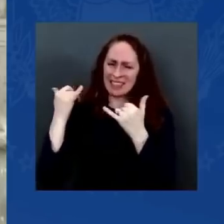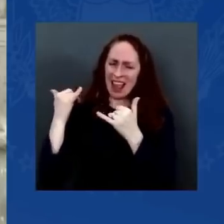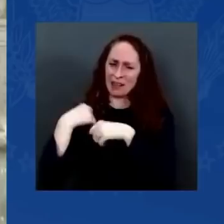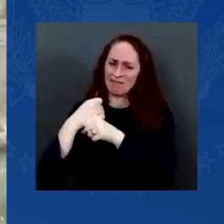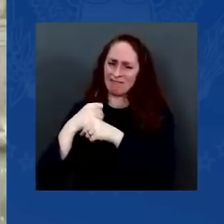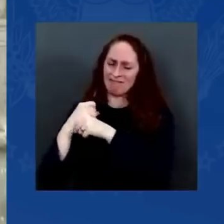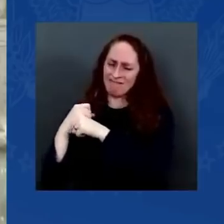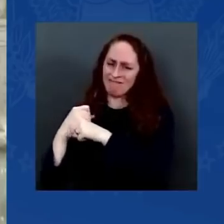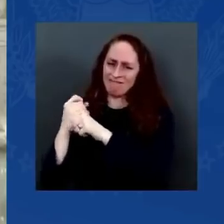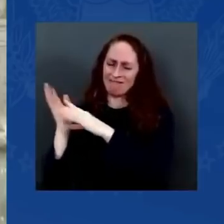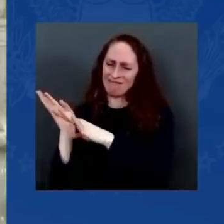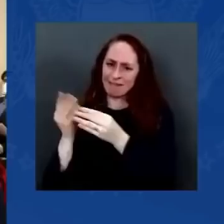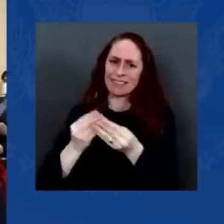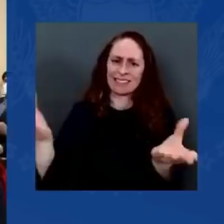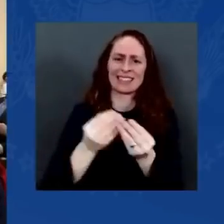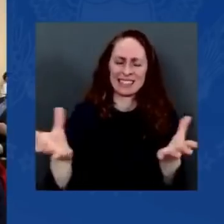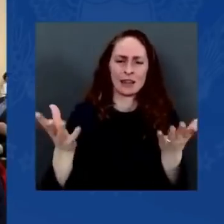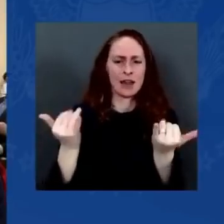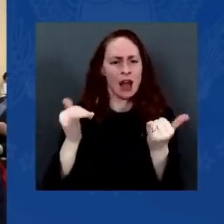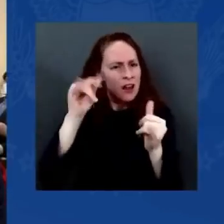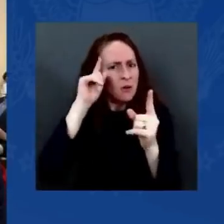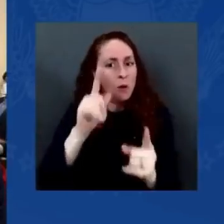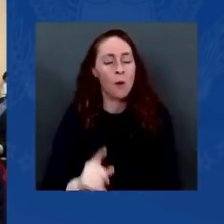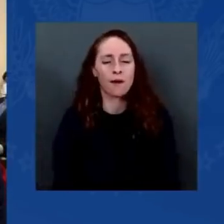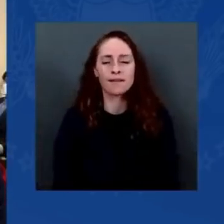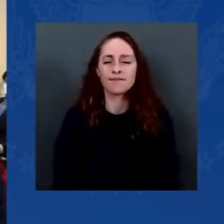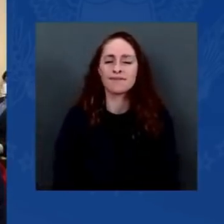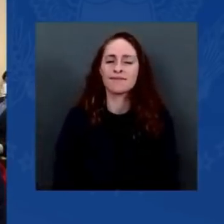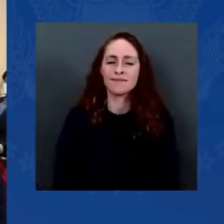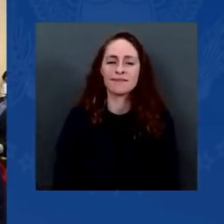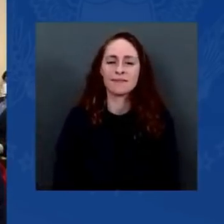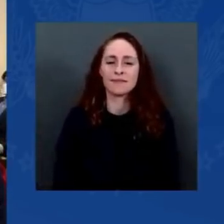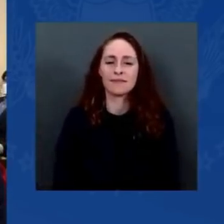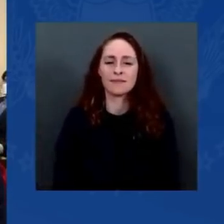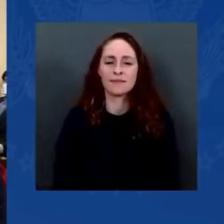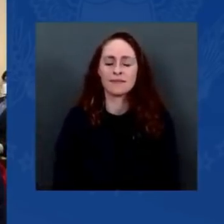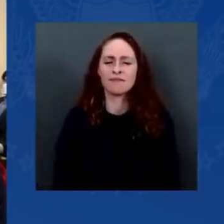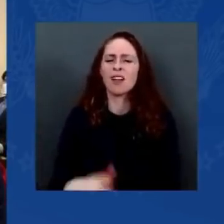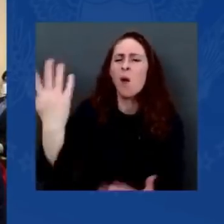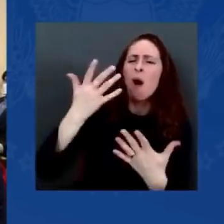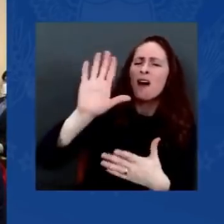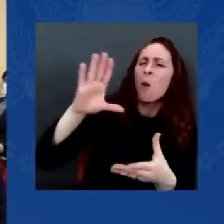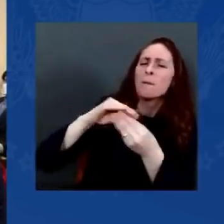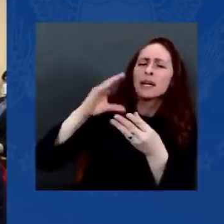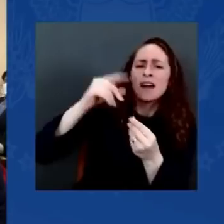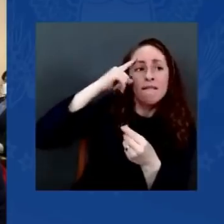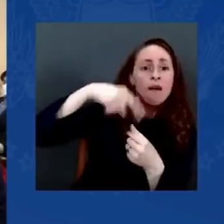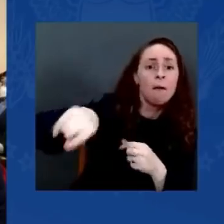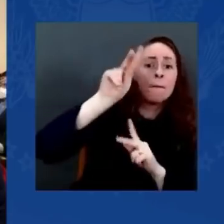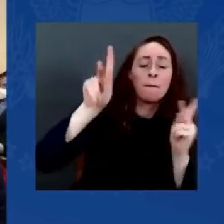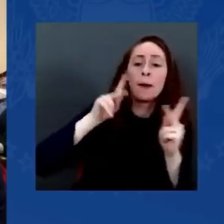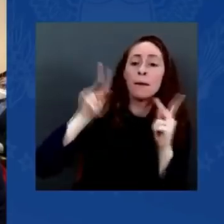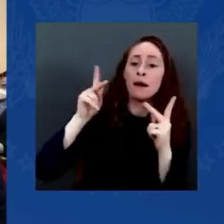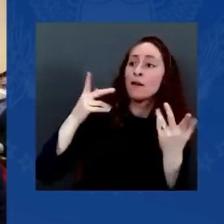about. Yes. Mr. President, what's your message to Americans who are trying to get tested now and who are not able to get tested and who are wondering what took so